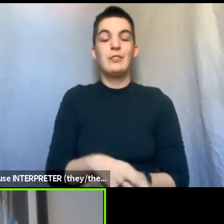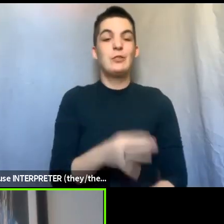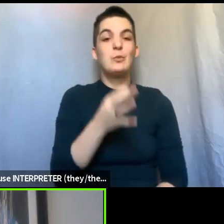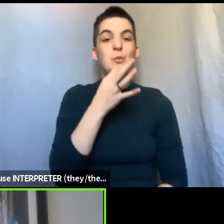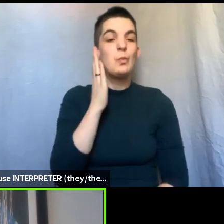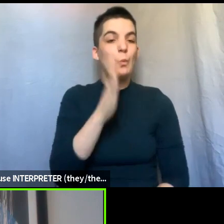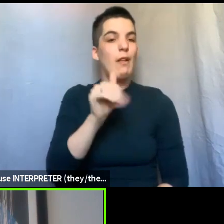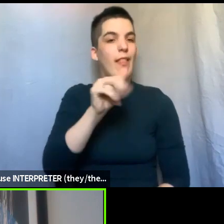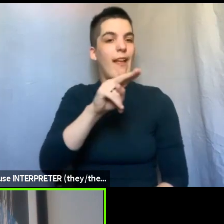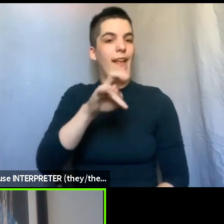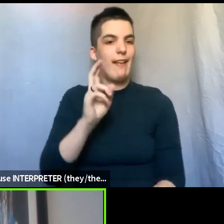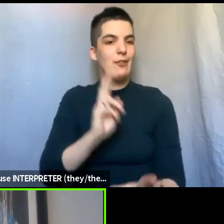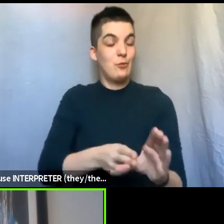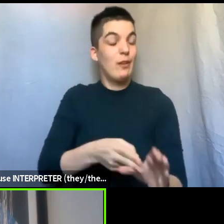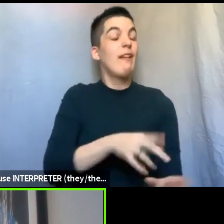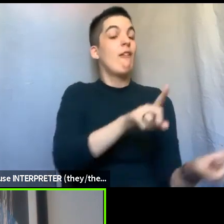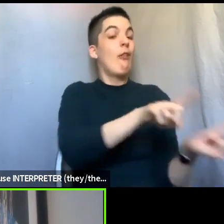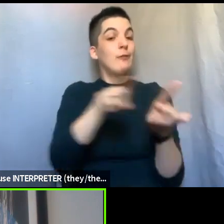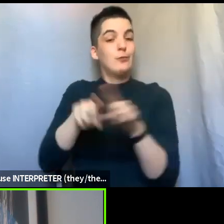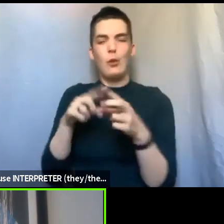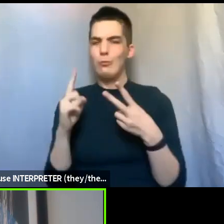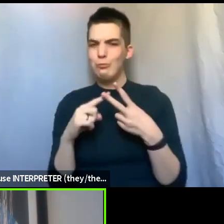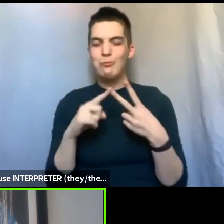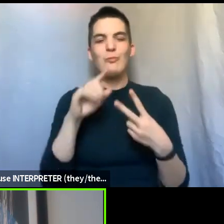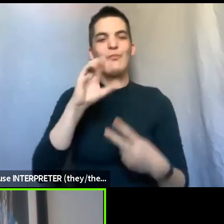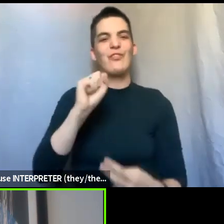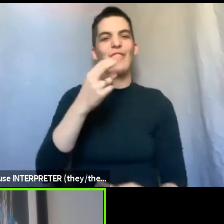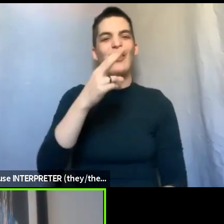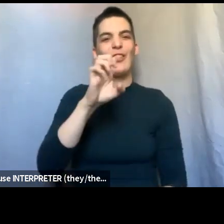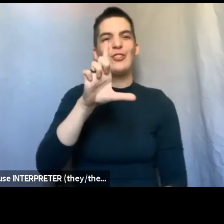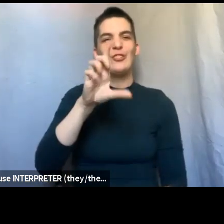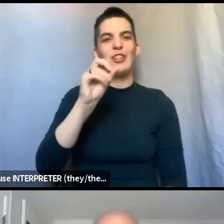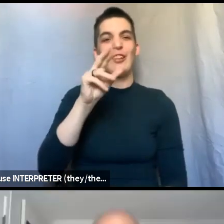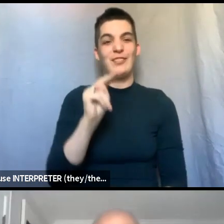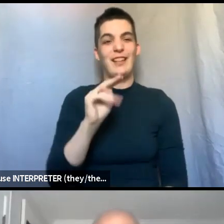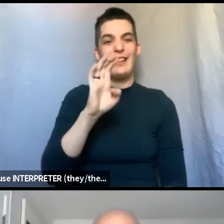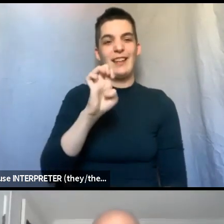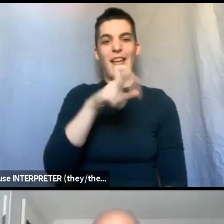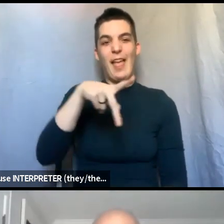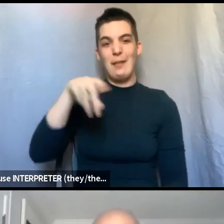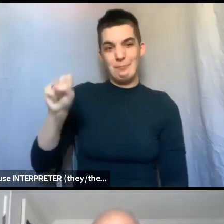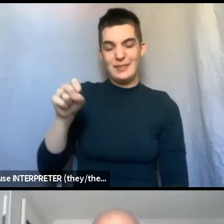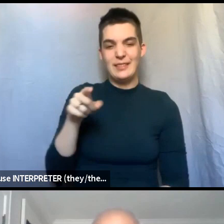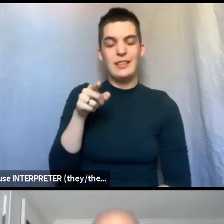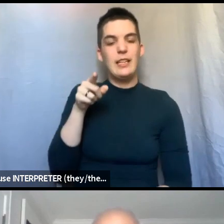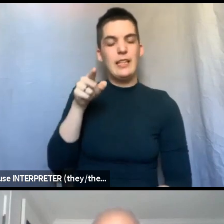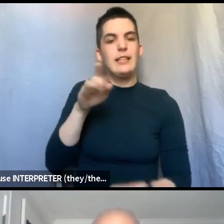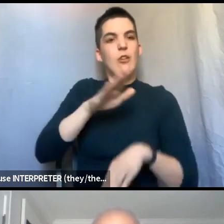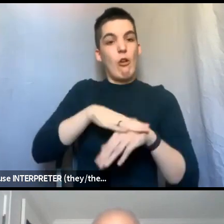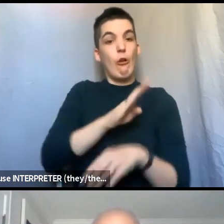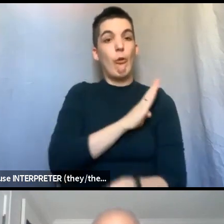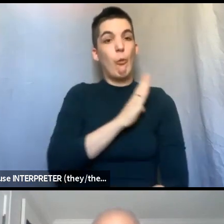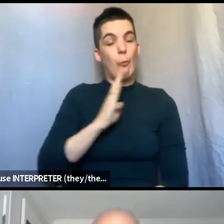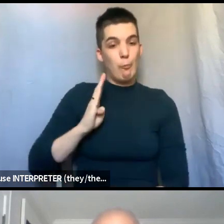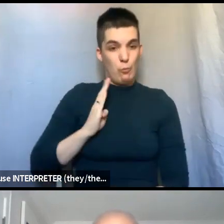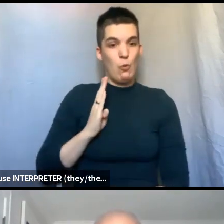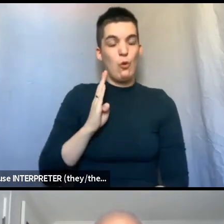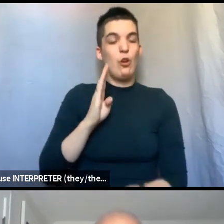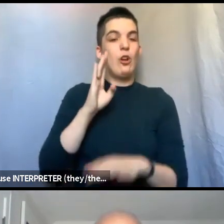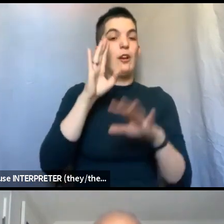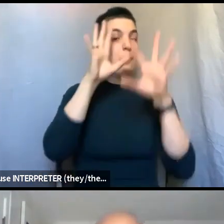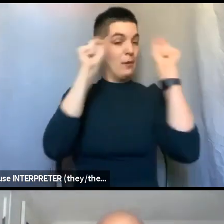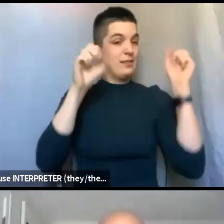her is Sheldon Epps. Sheldon Epps is actually currently on the board, president of the